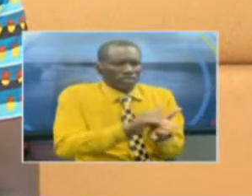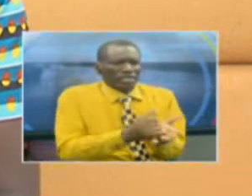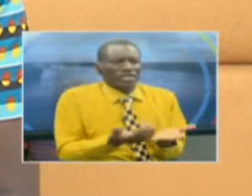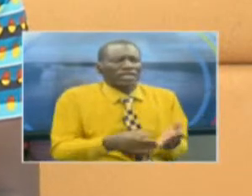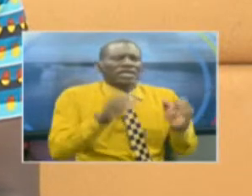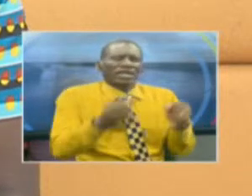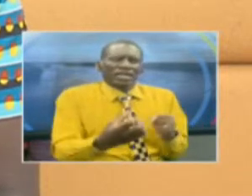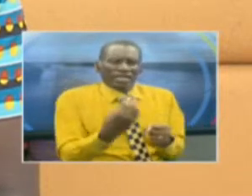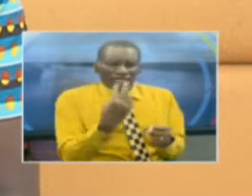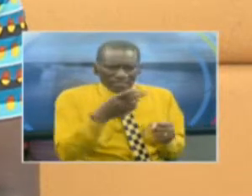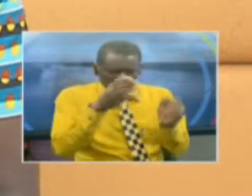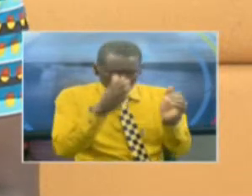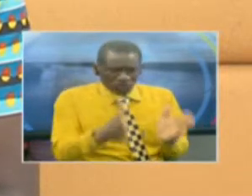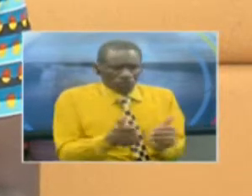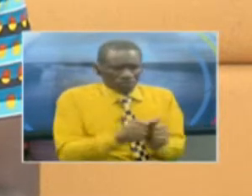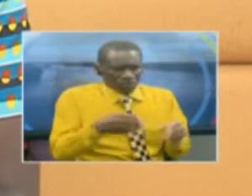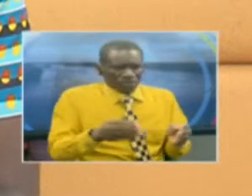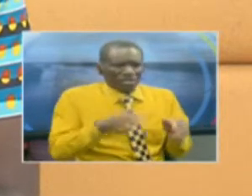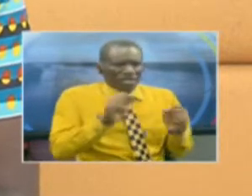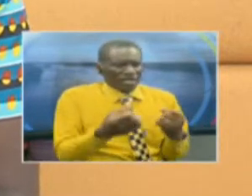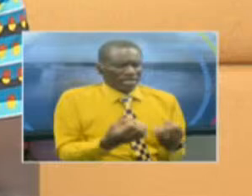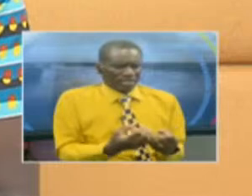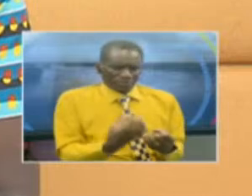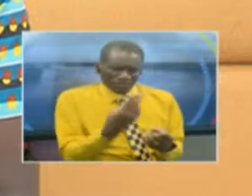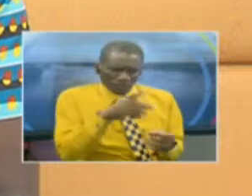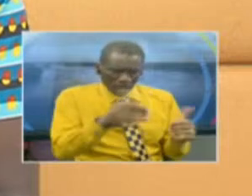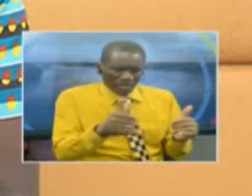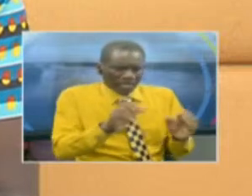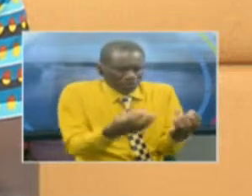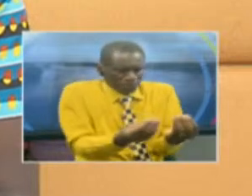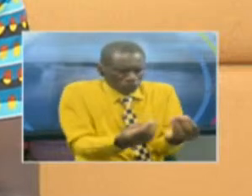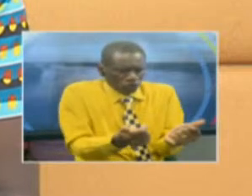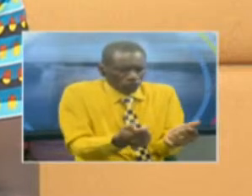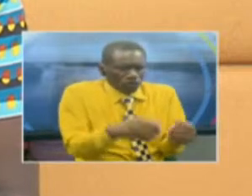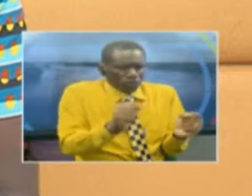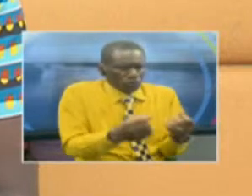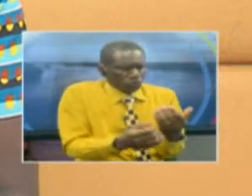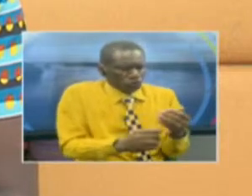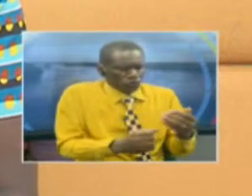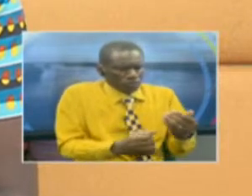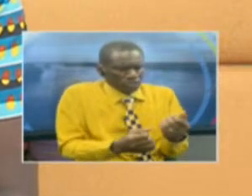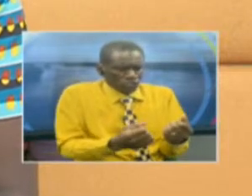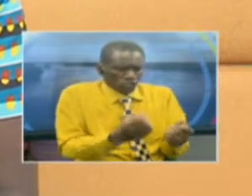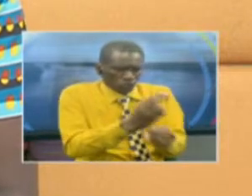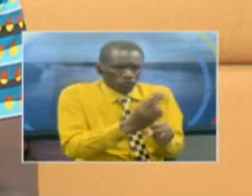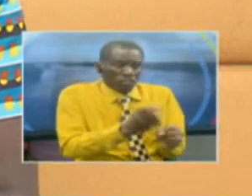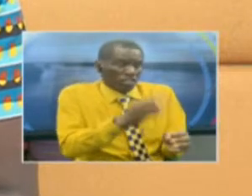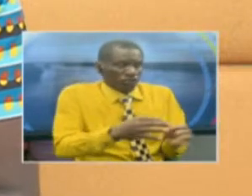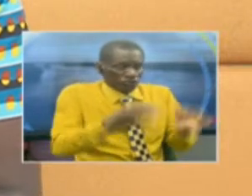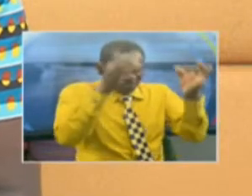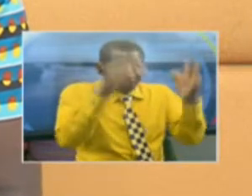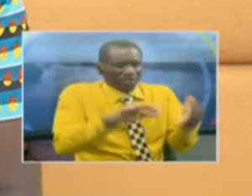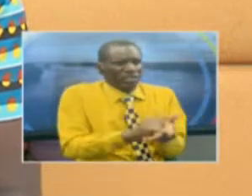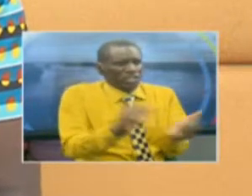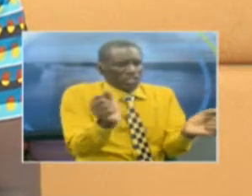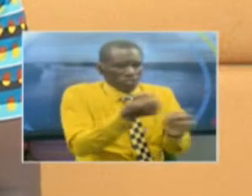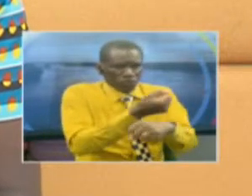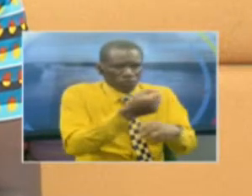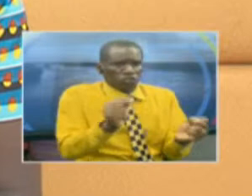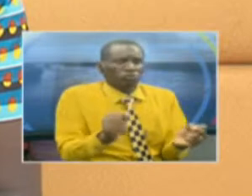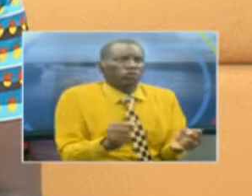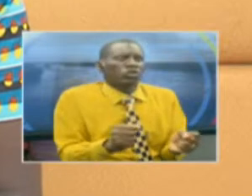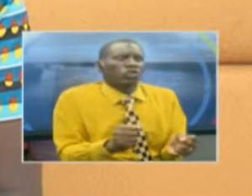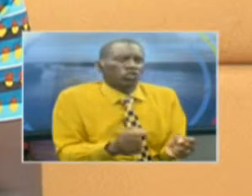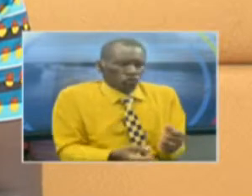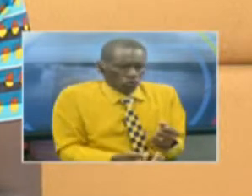this disability? Can it be treated? Can it be handled? If you determine it cannot, then that is not within your circle of